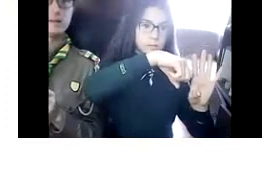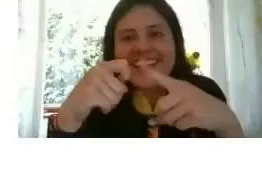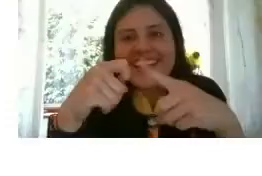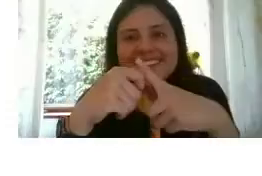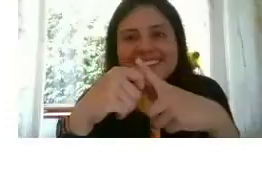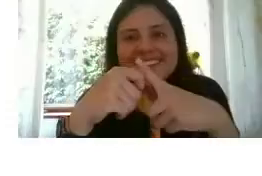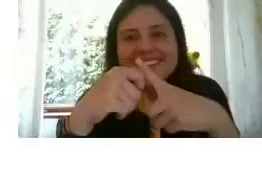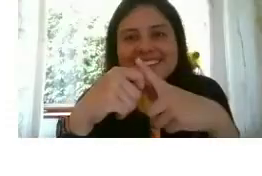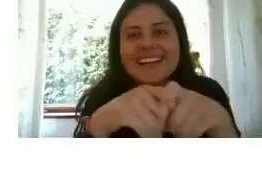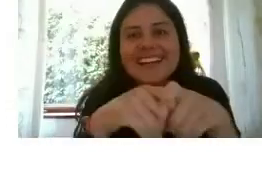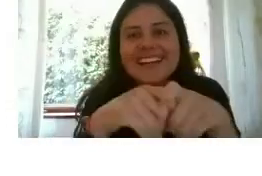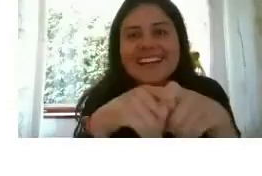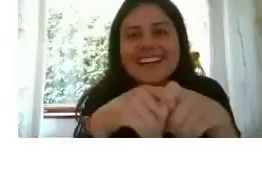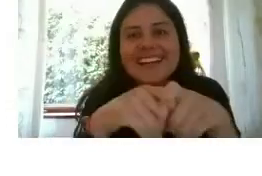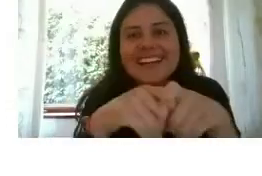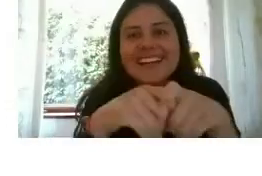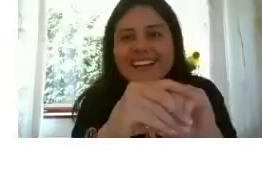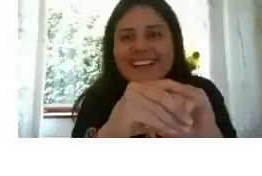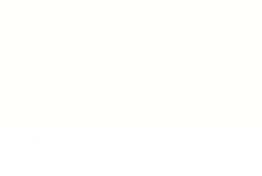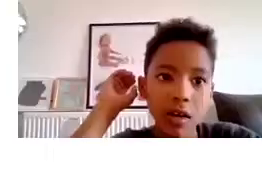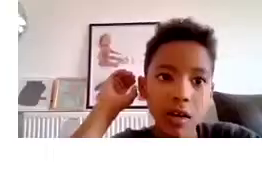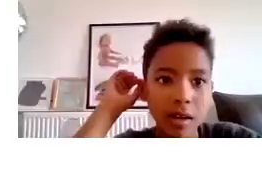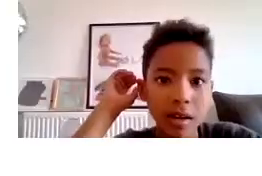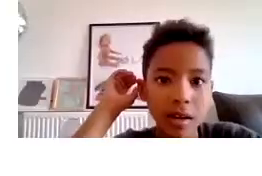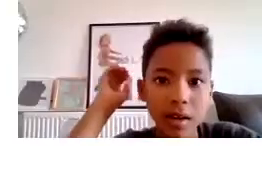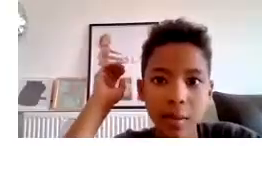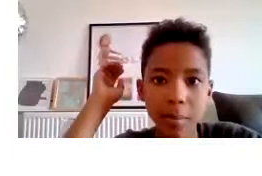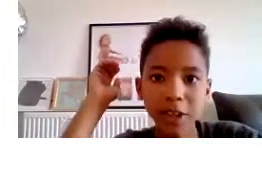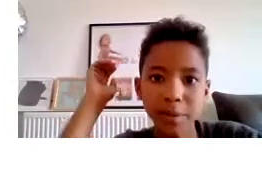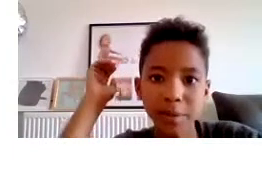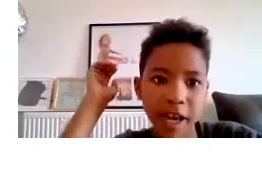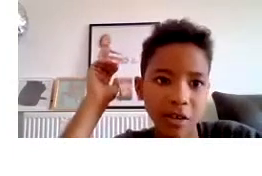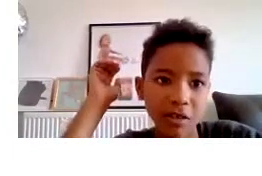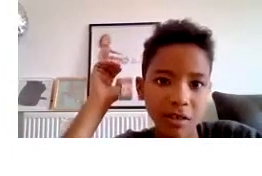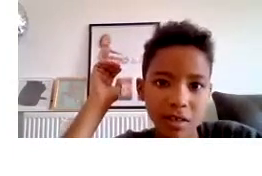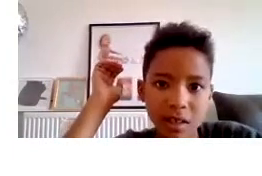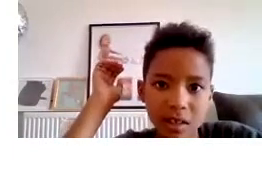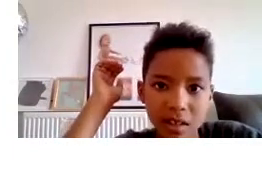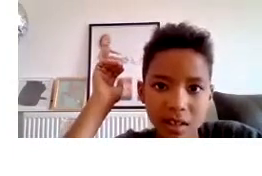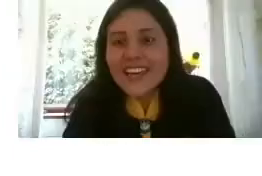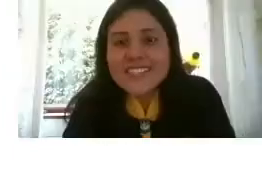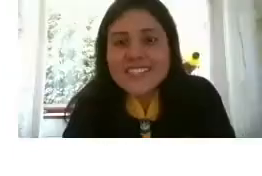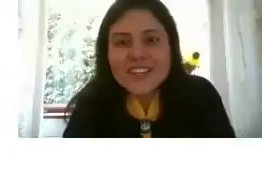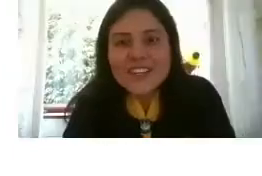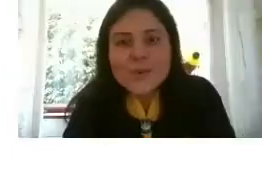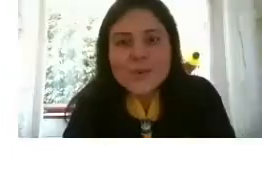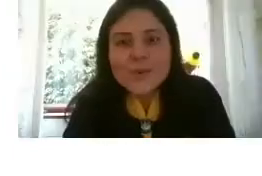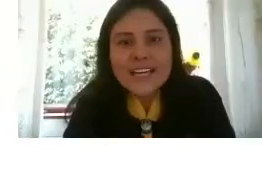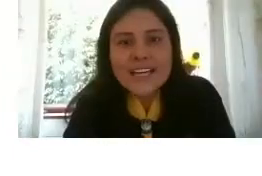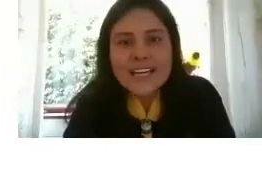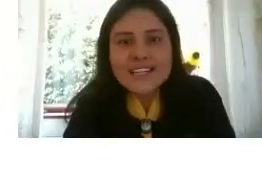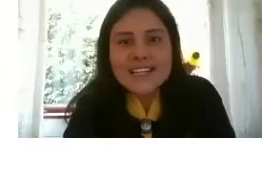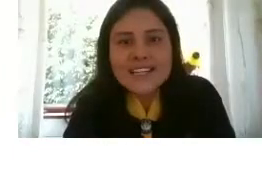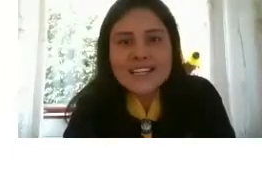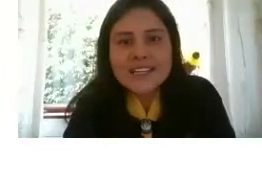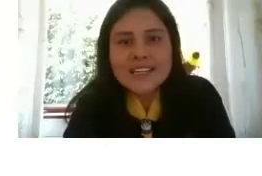Yes, all right. Well done. Thank you, Rebecca. Can I go? Please, may I go? Yes. Who was that? Let